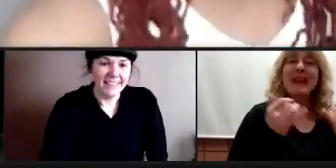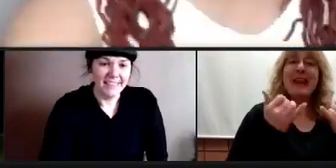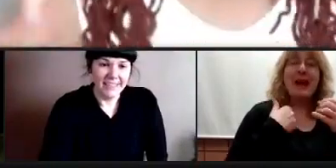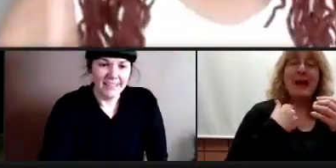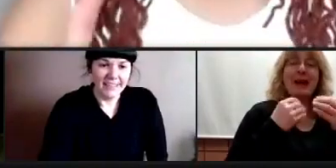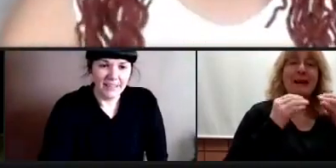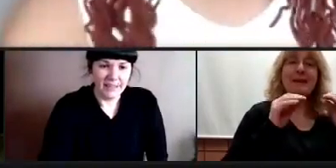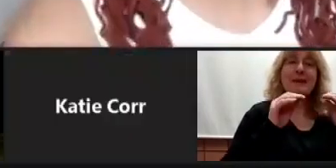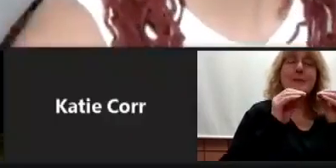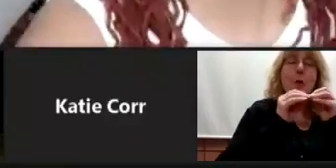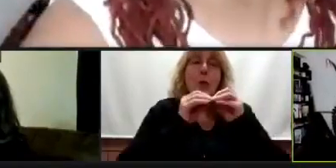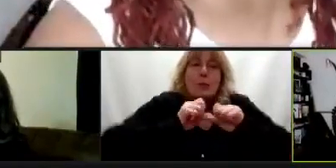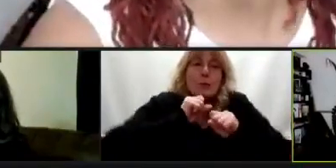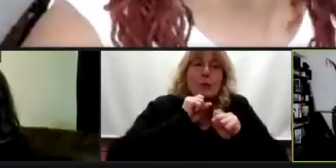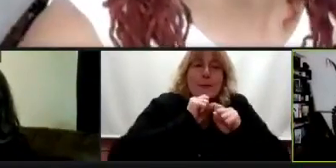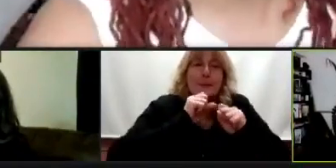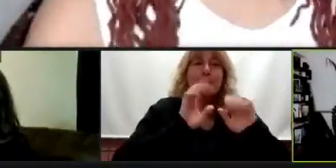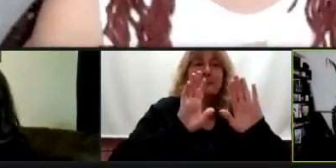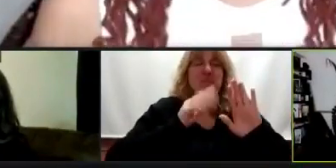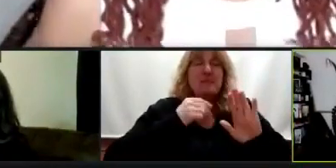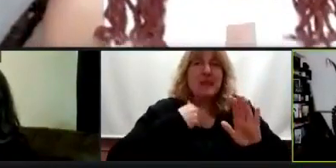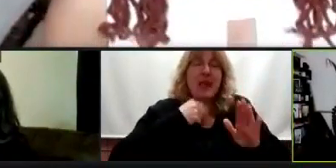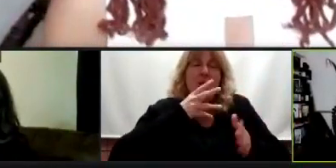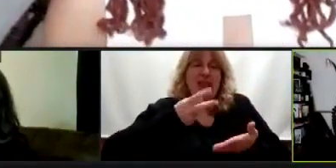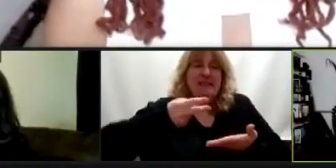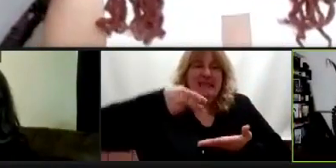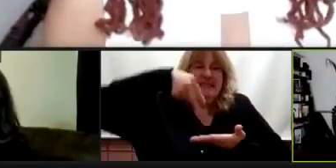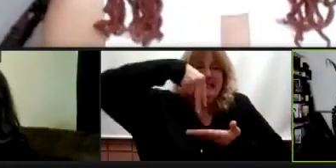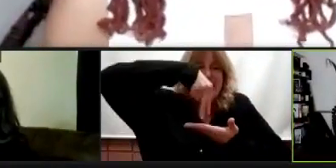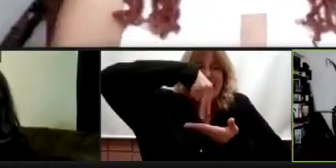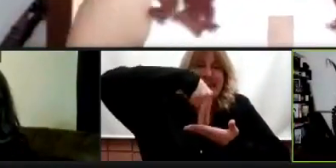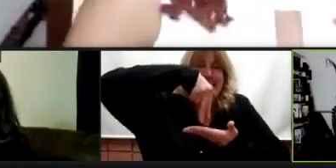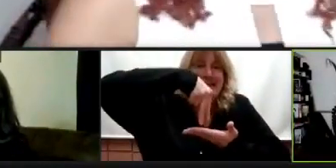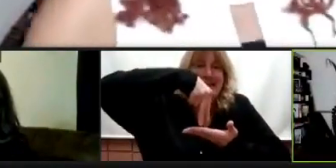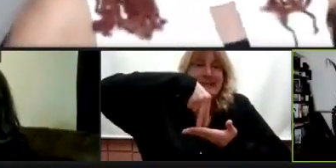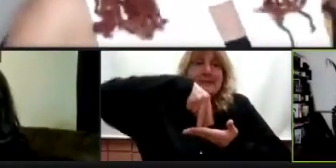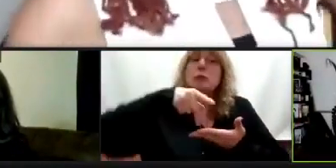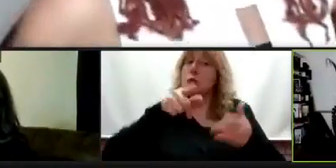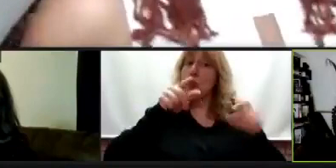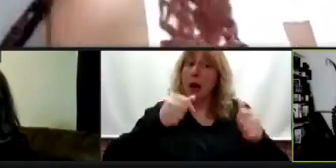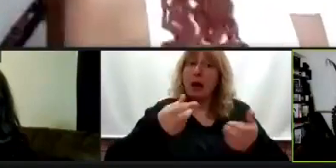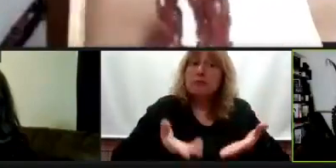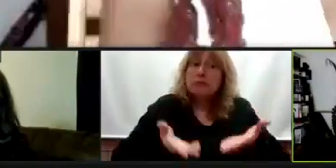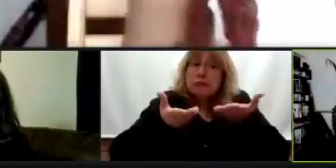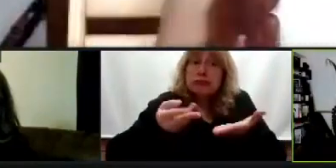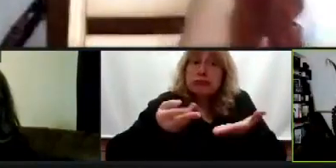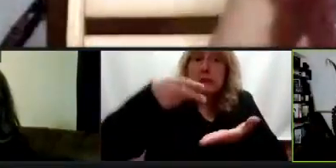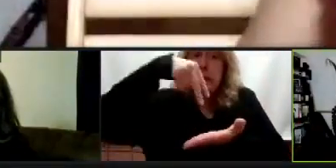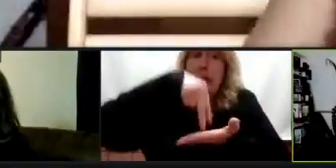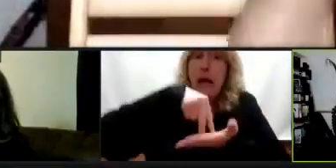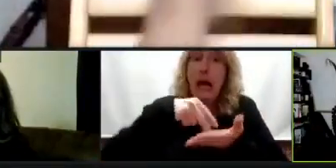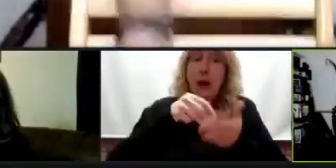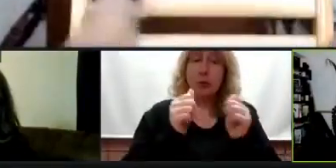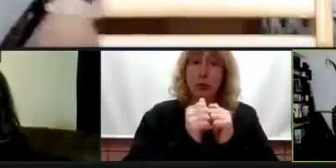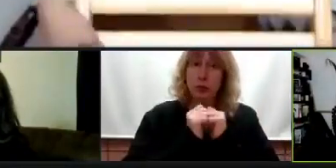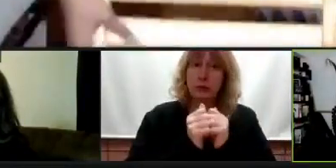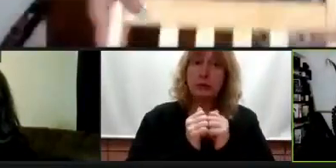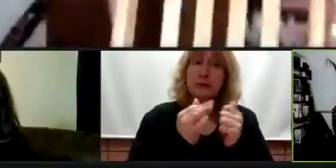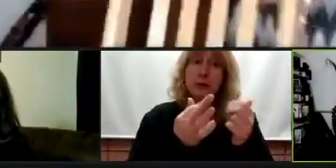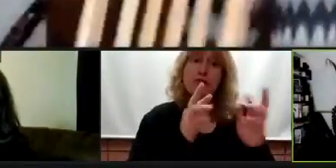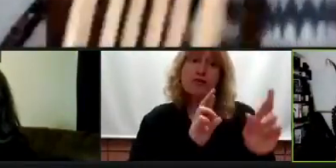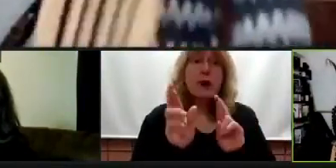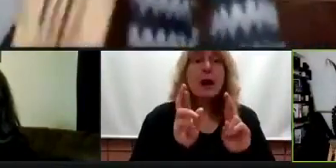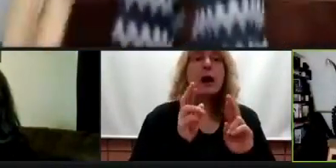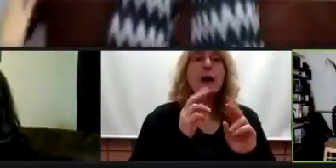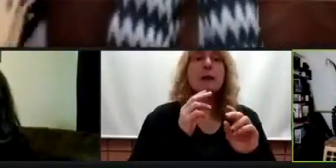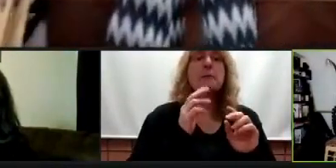is stand in place right where I am. So you can stand with me if you're ready. I'm gonna move myself back